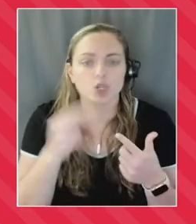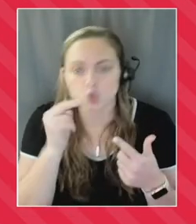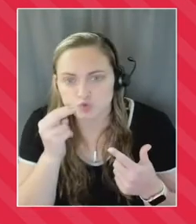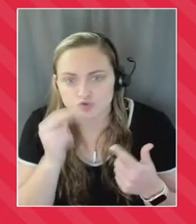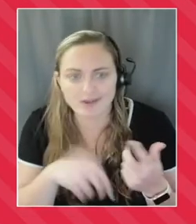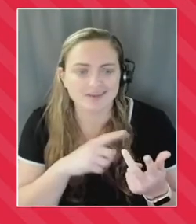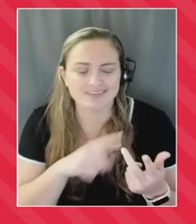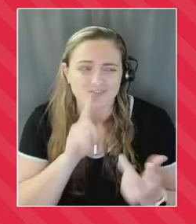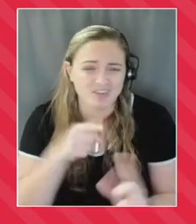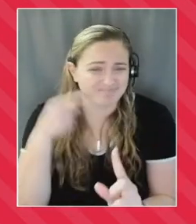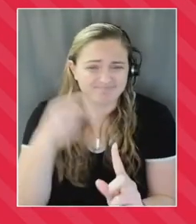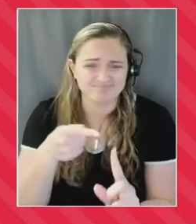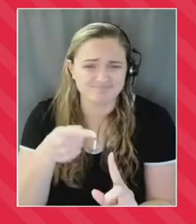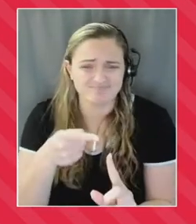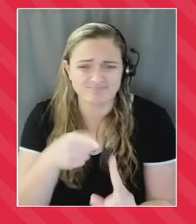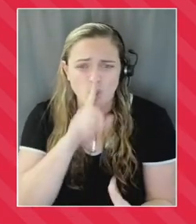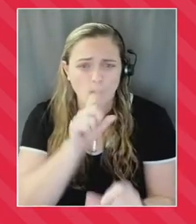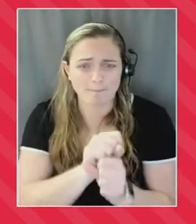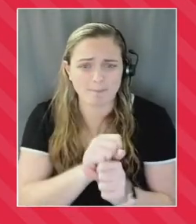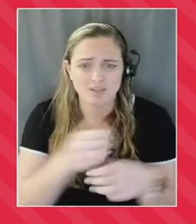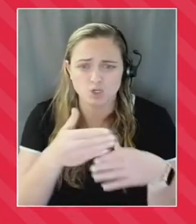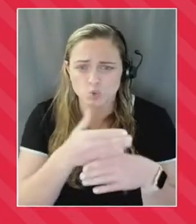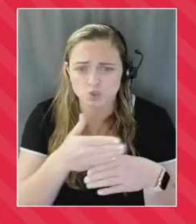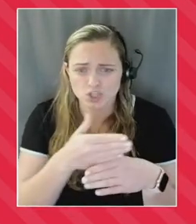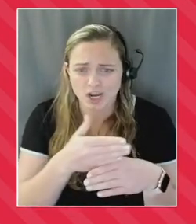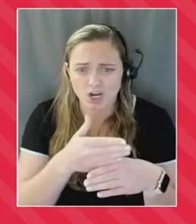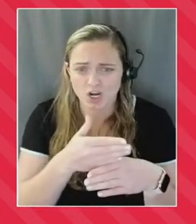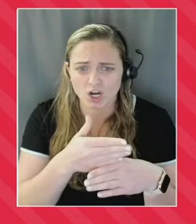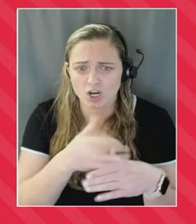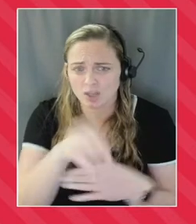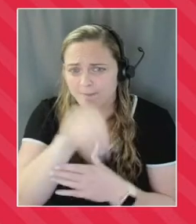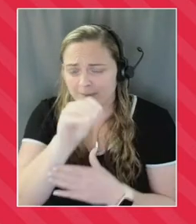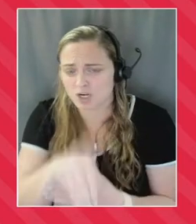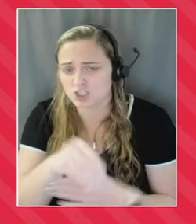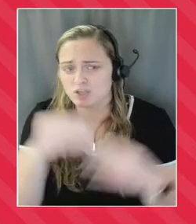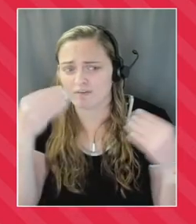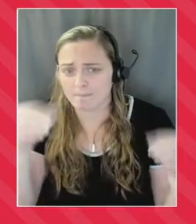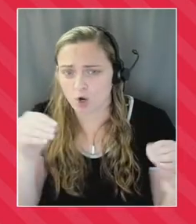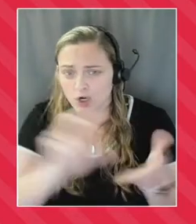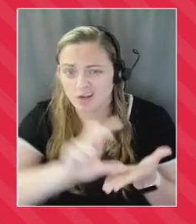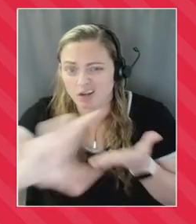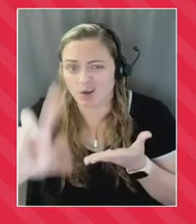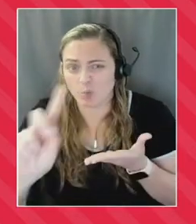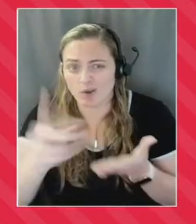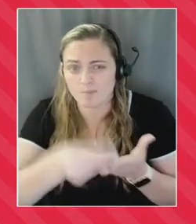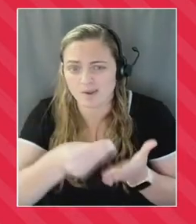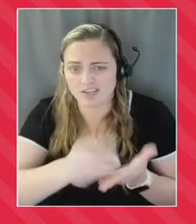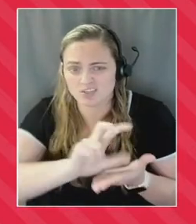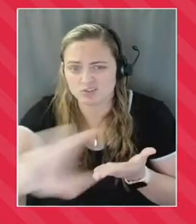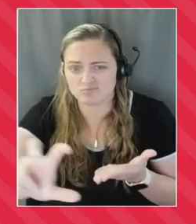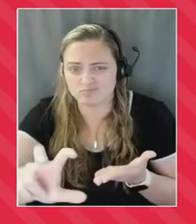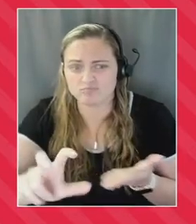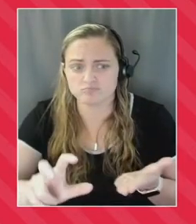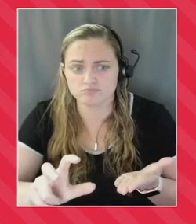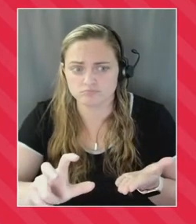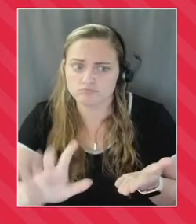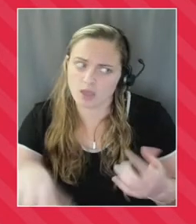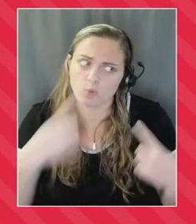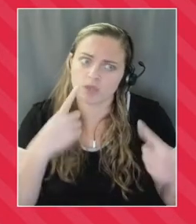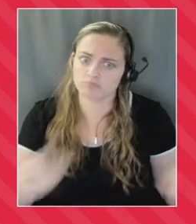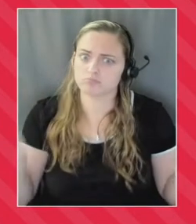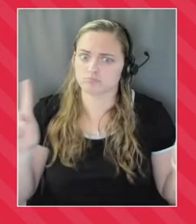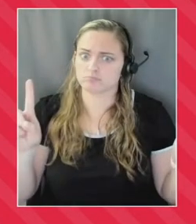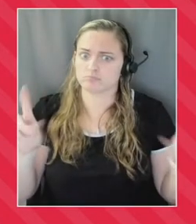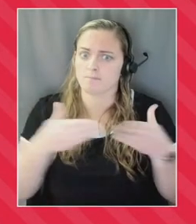then ultimately, a commitment to share where our percentage of marketing spend goes against those products and disclose that publicly. So that's